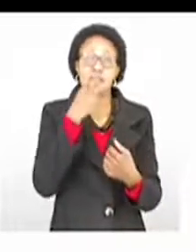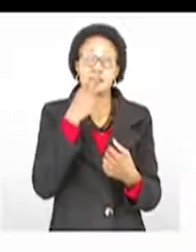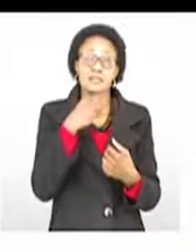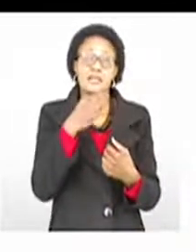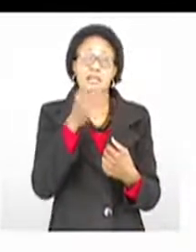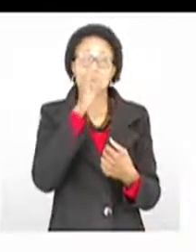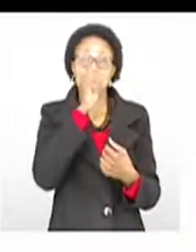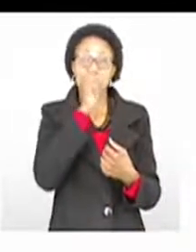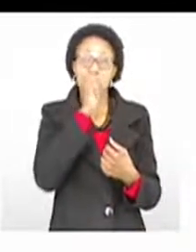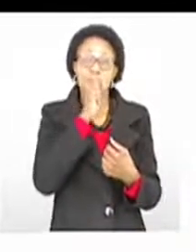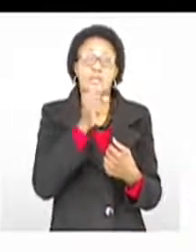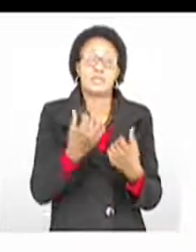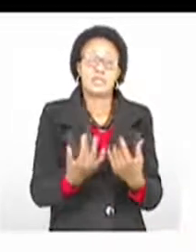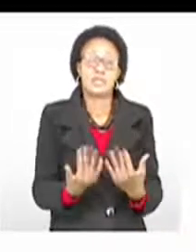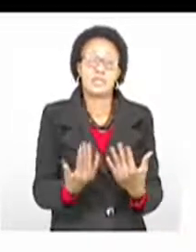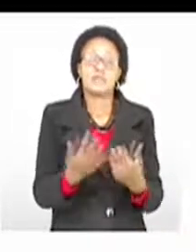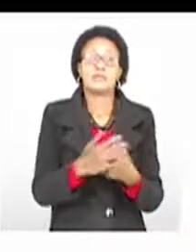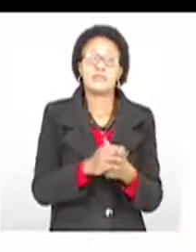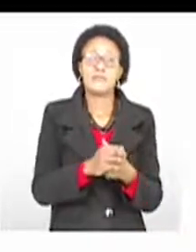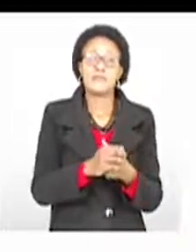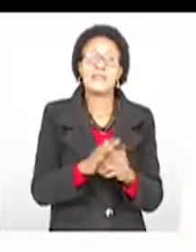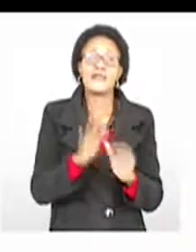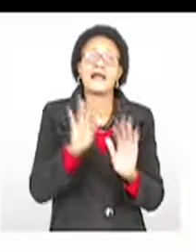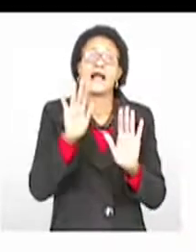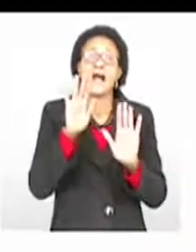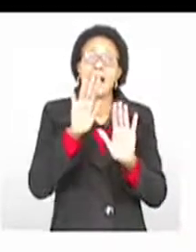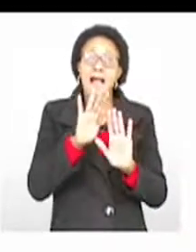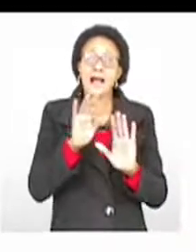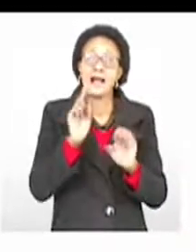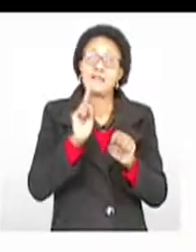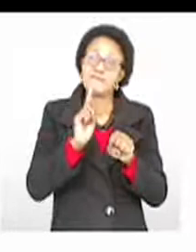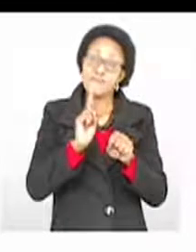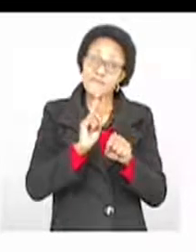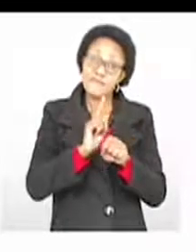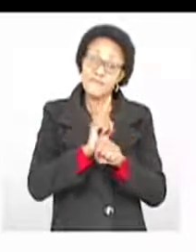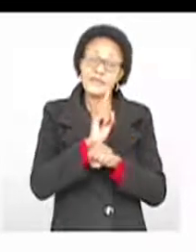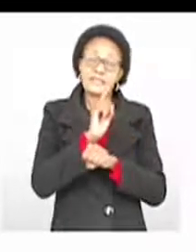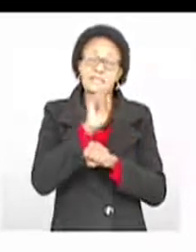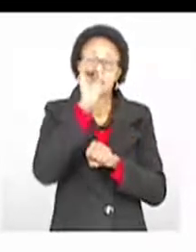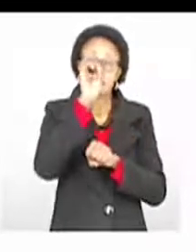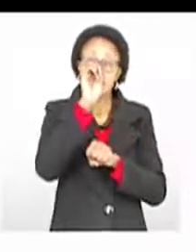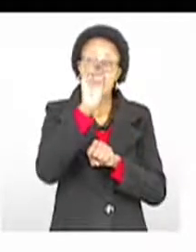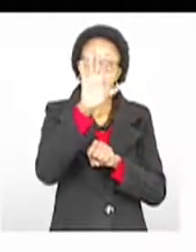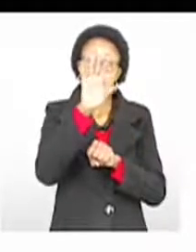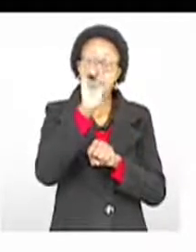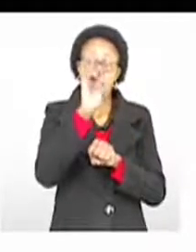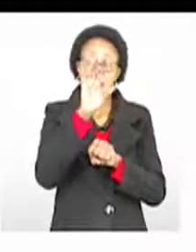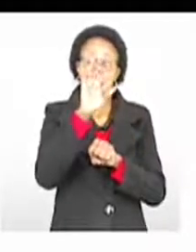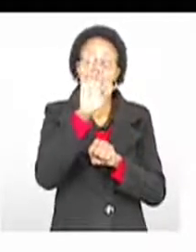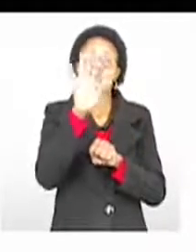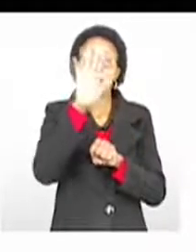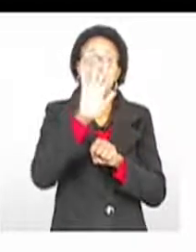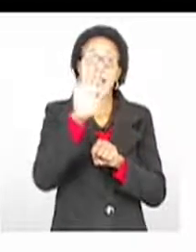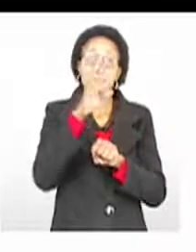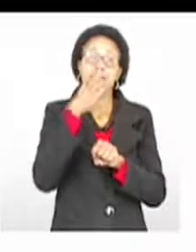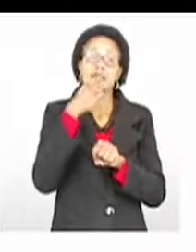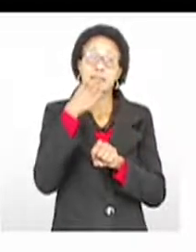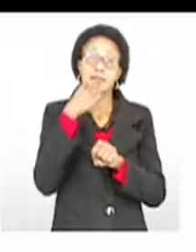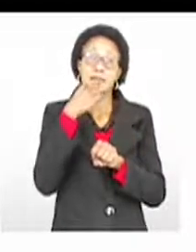you please to color the first traffic light red. Then you will color the second